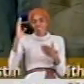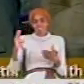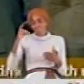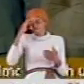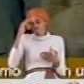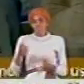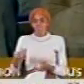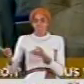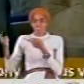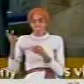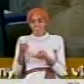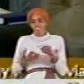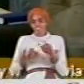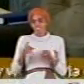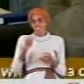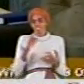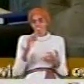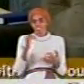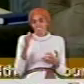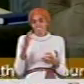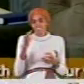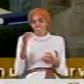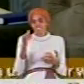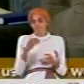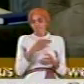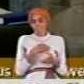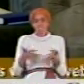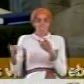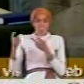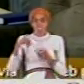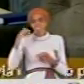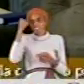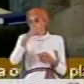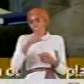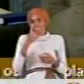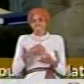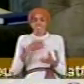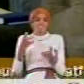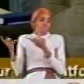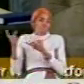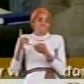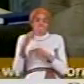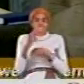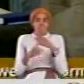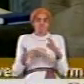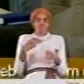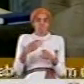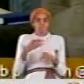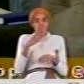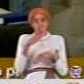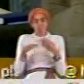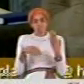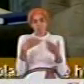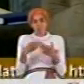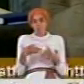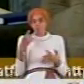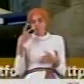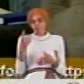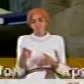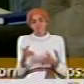and visiting Africa, and visiting the world as a whole. See testimonies